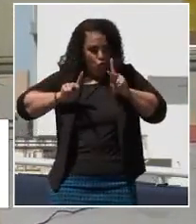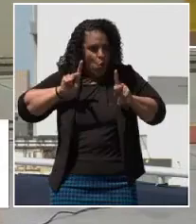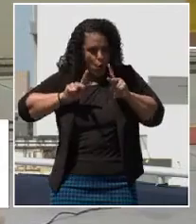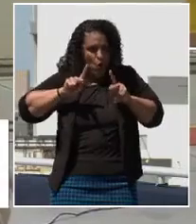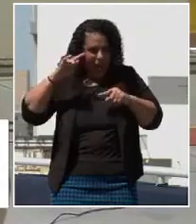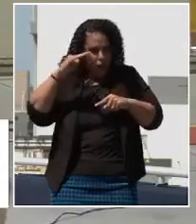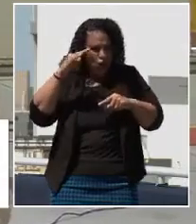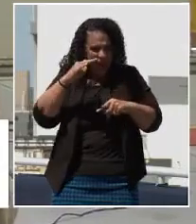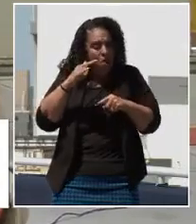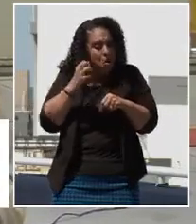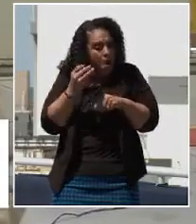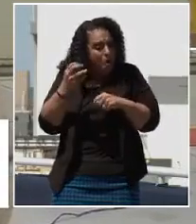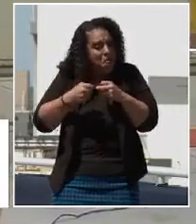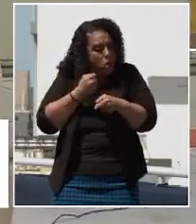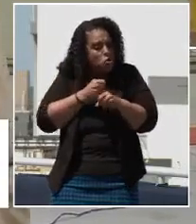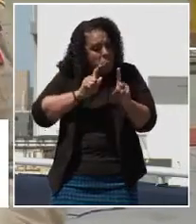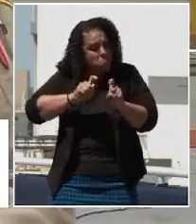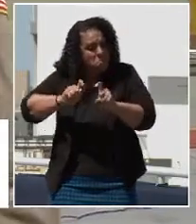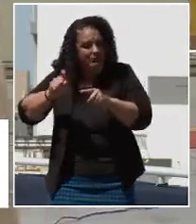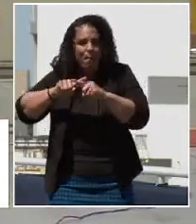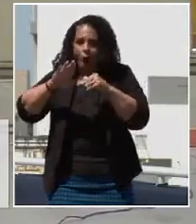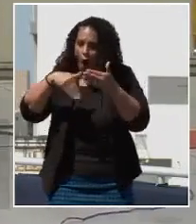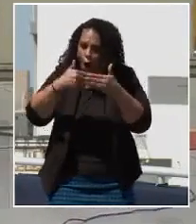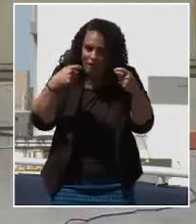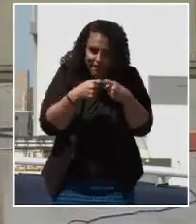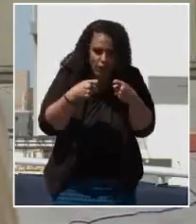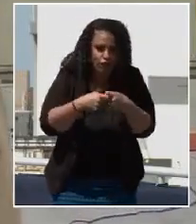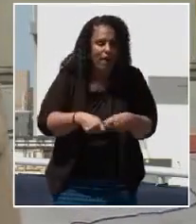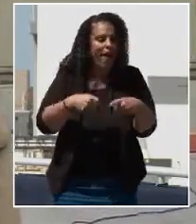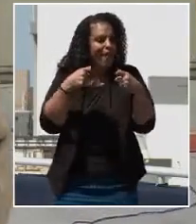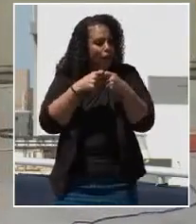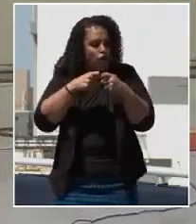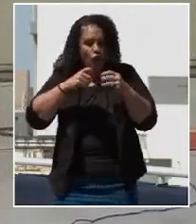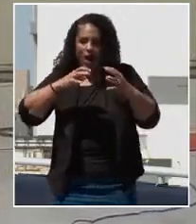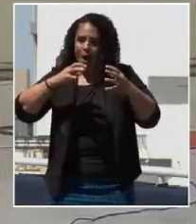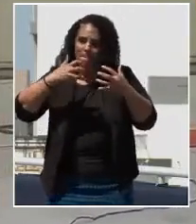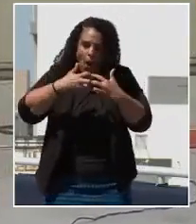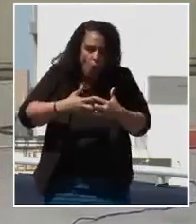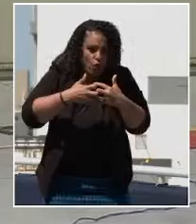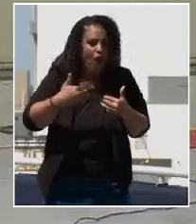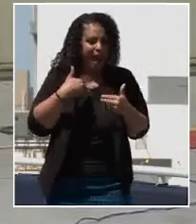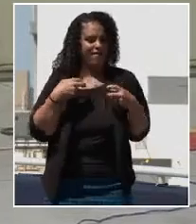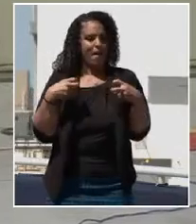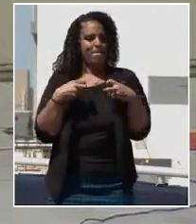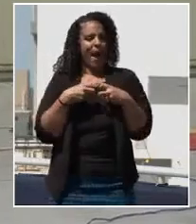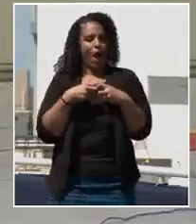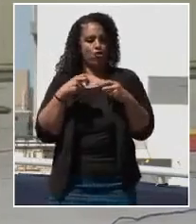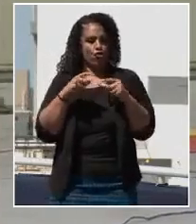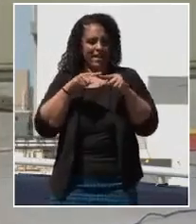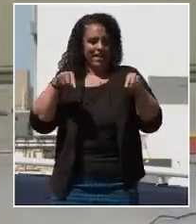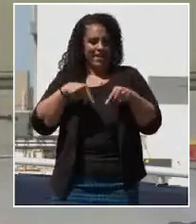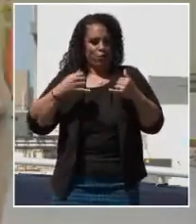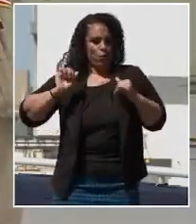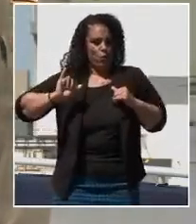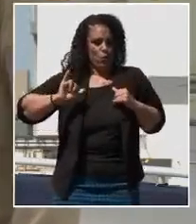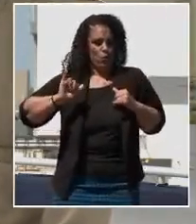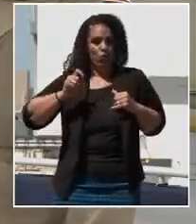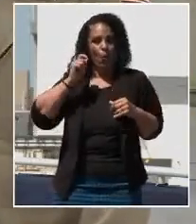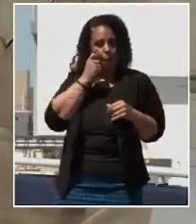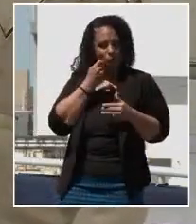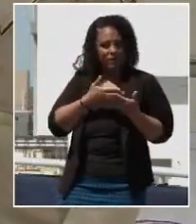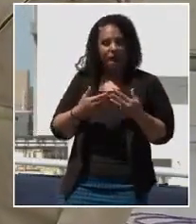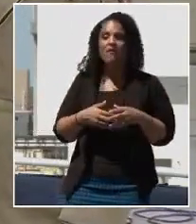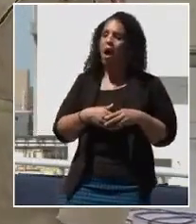been a couple years going but basically all electric electric motors and it has a battery as well so it's kind of cool stuff